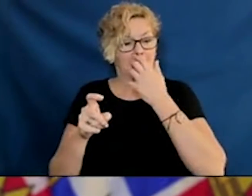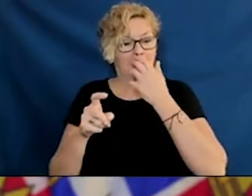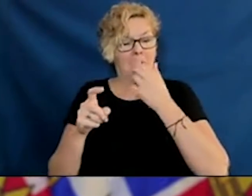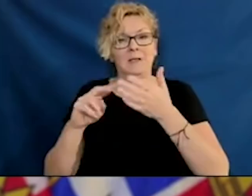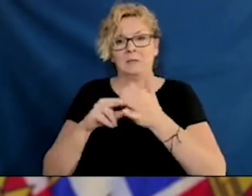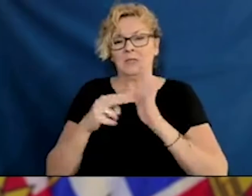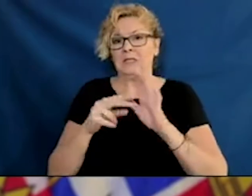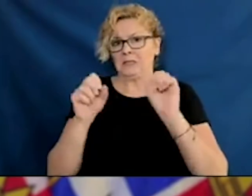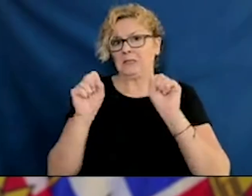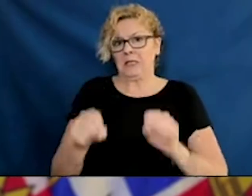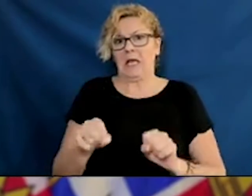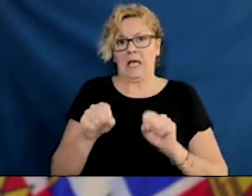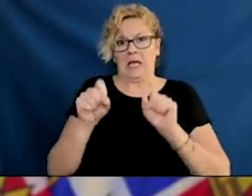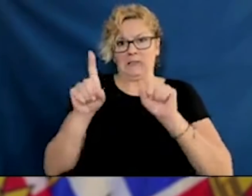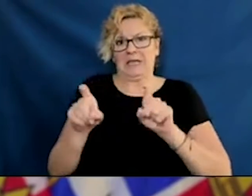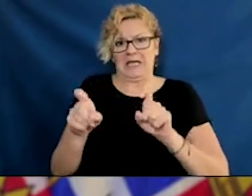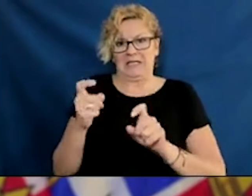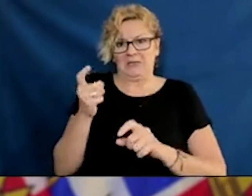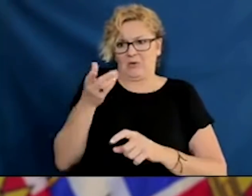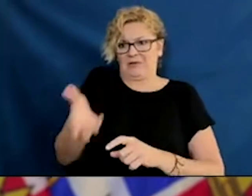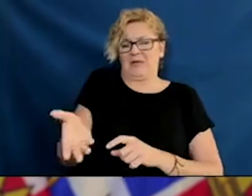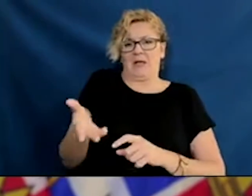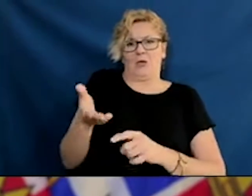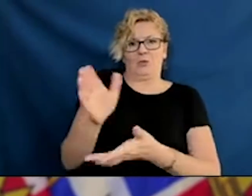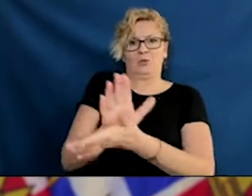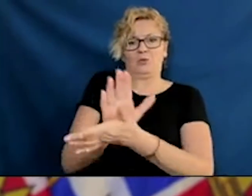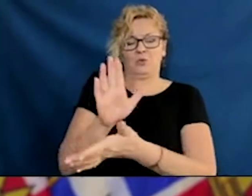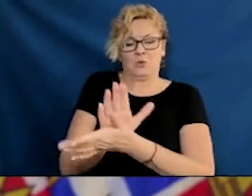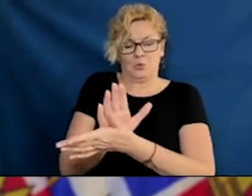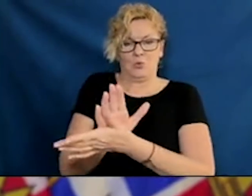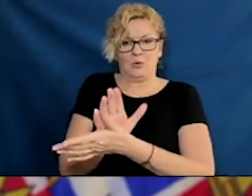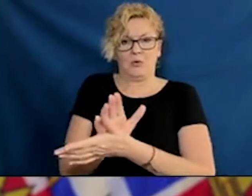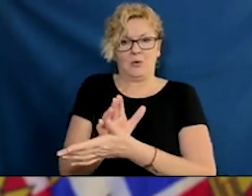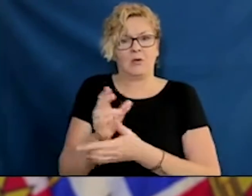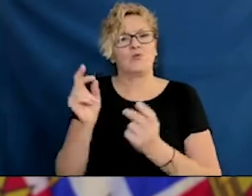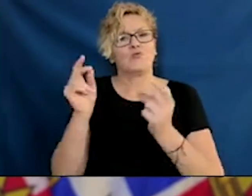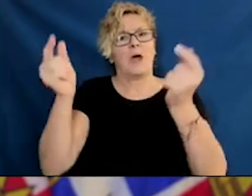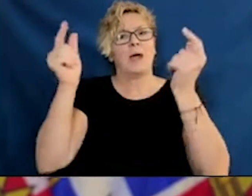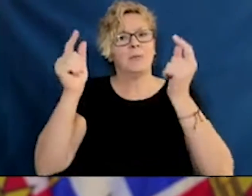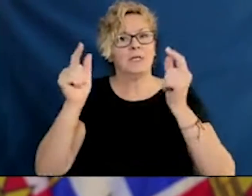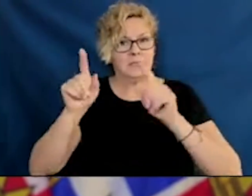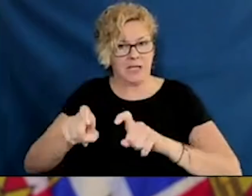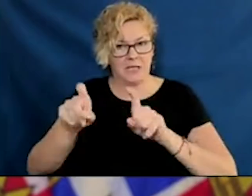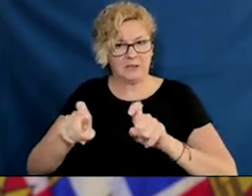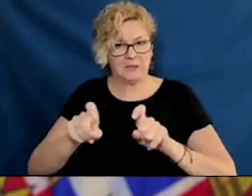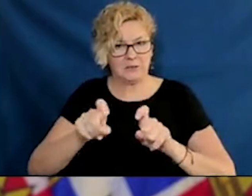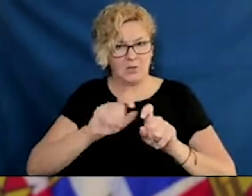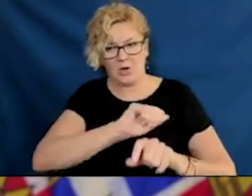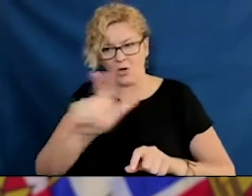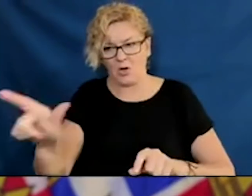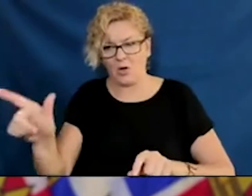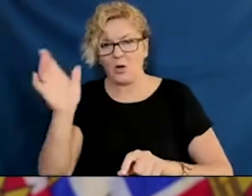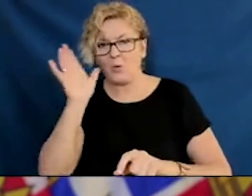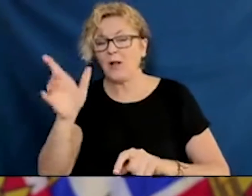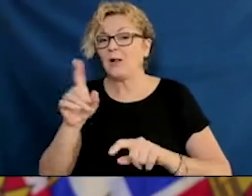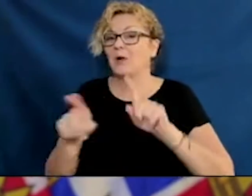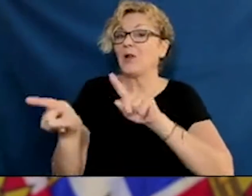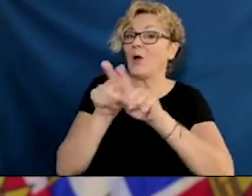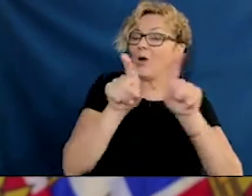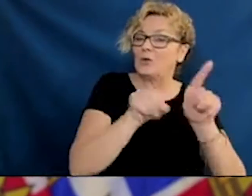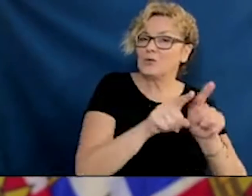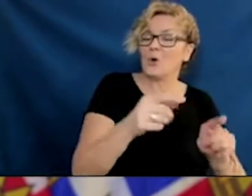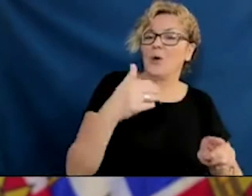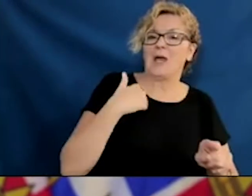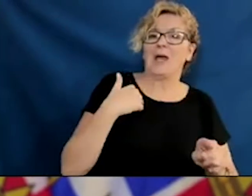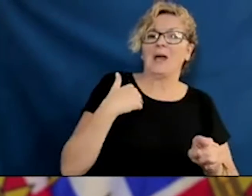be tested using PCR, because we know that the rapid tests can miss positive cases that are asymptomatic in